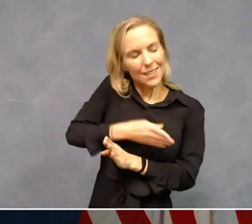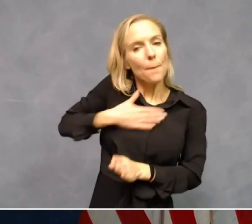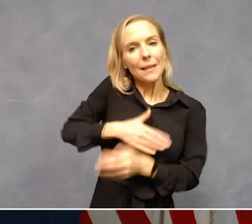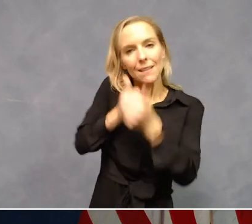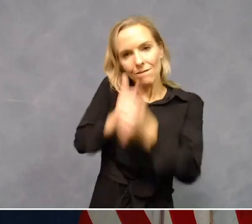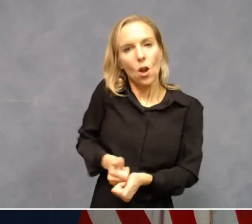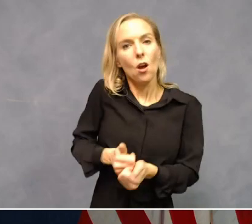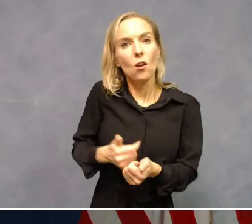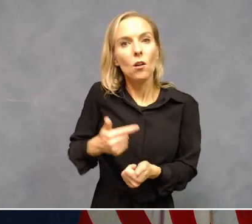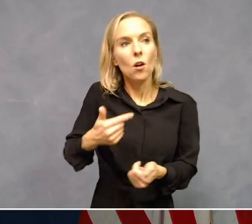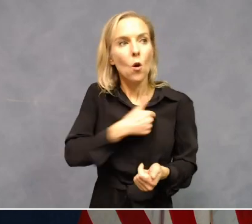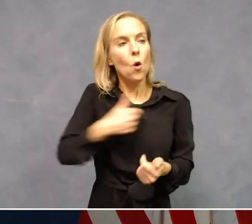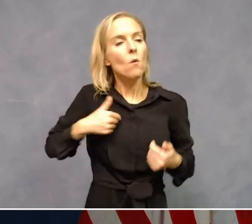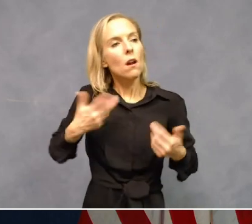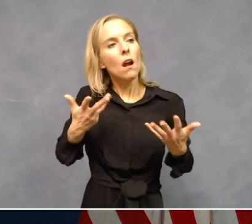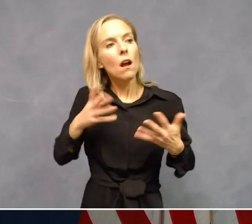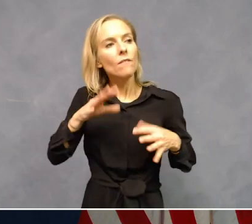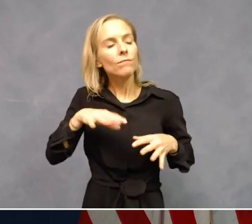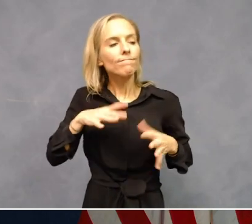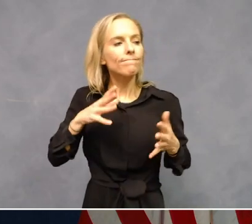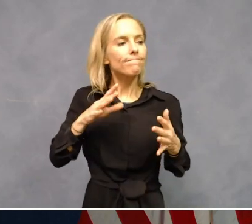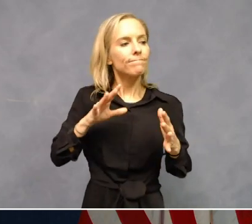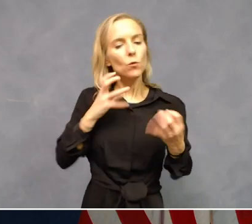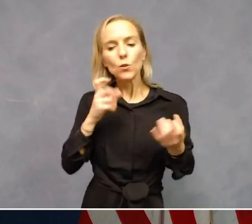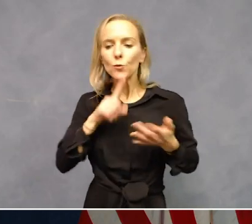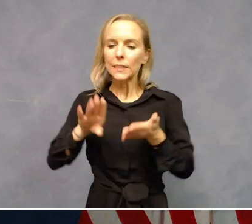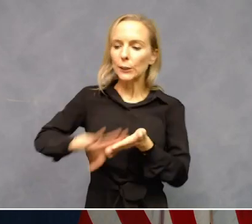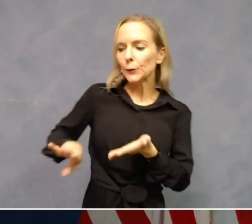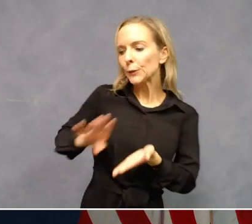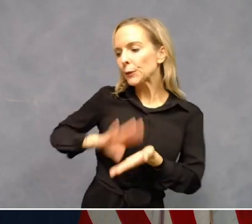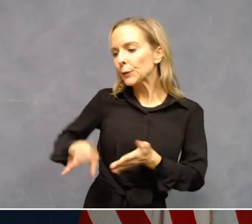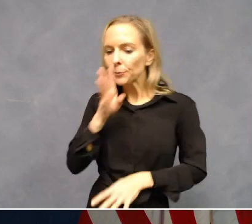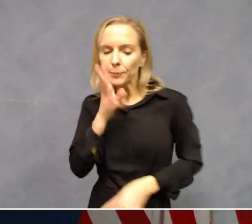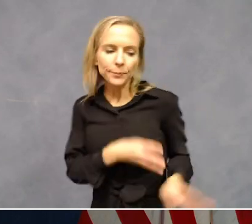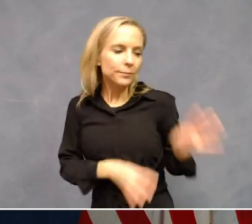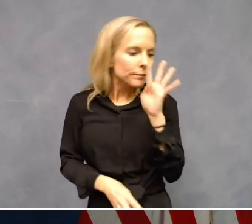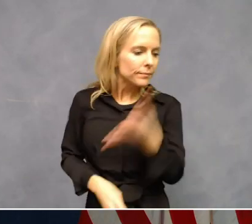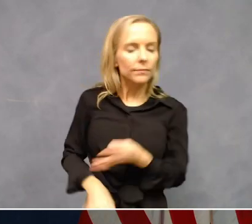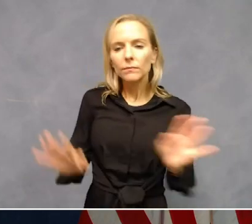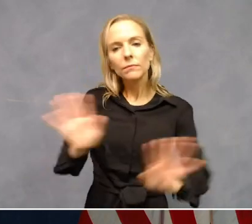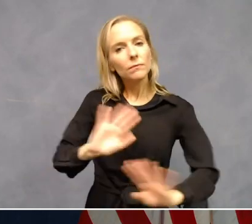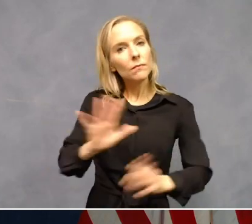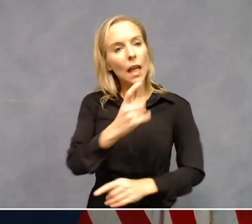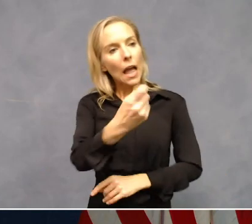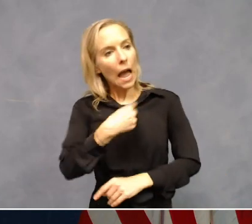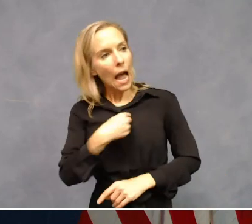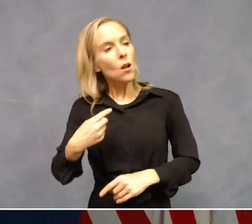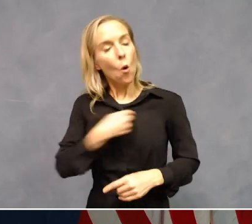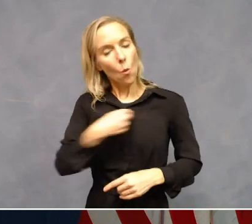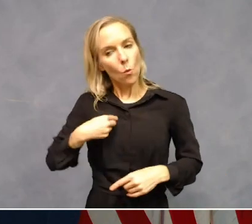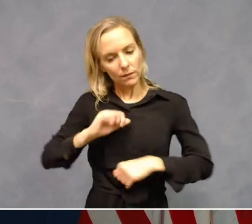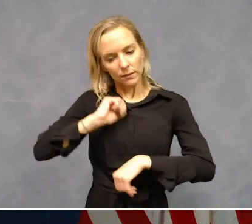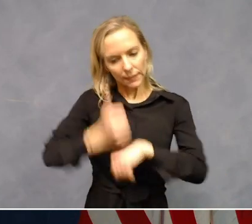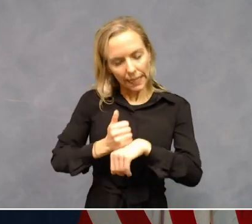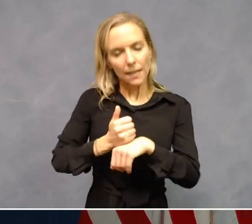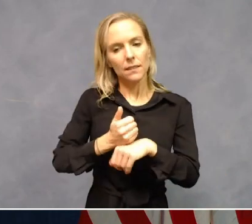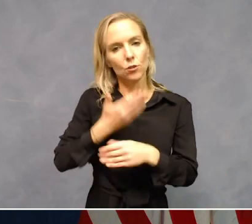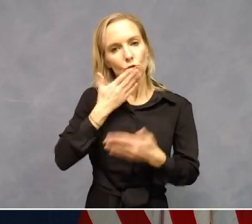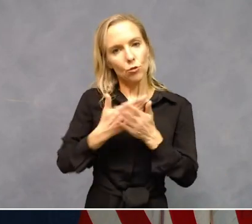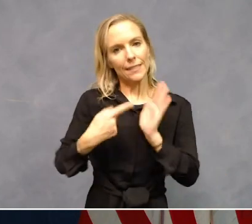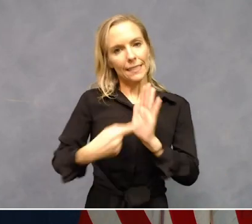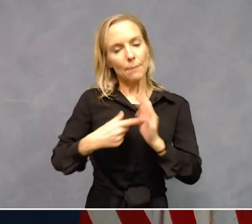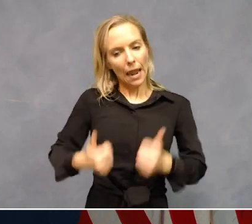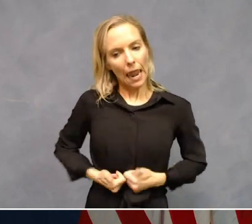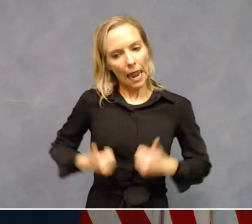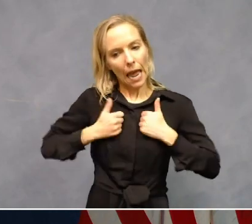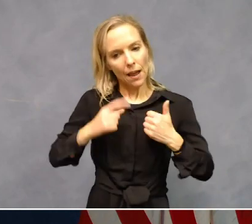who try to find an excuse not to do what's asked. Let's set the best example. Lives are depending on it. It's